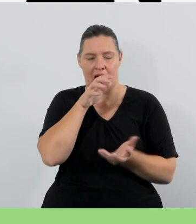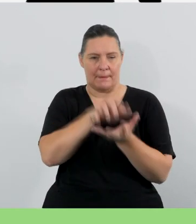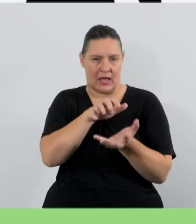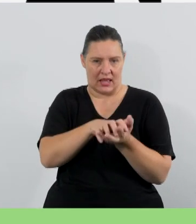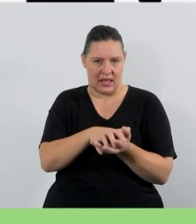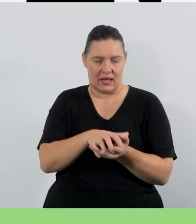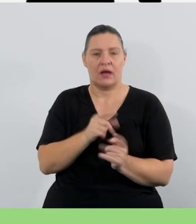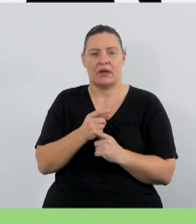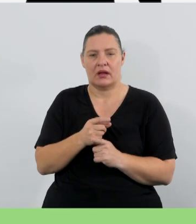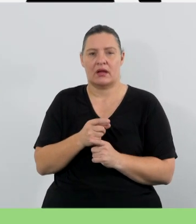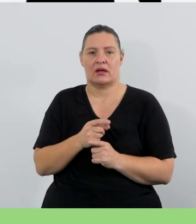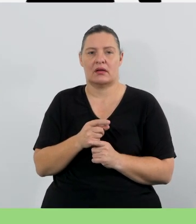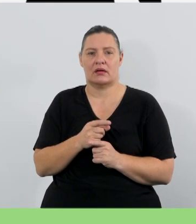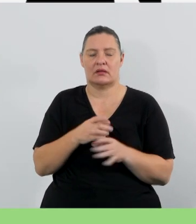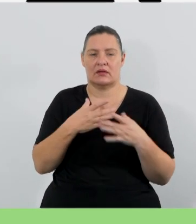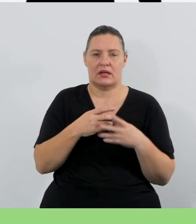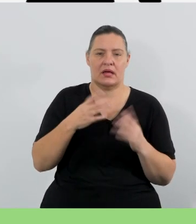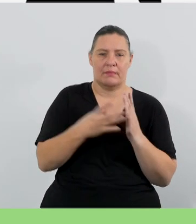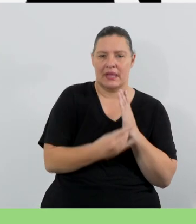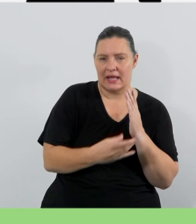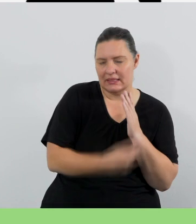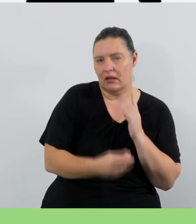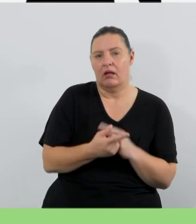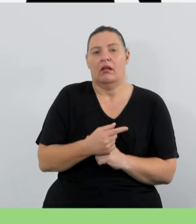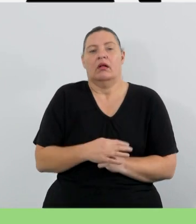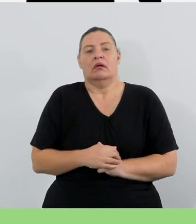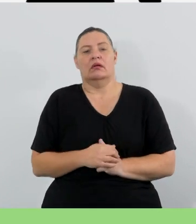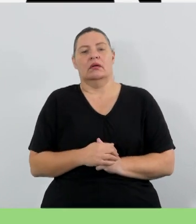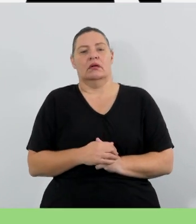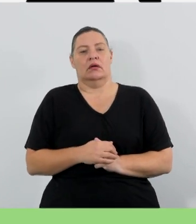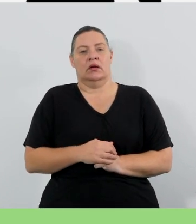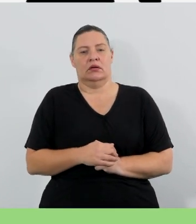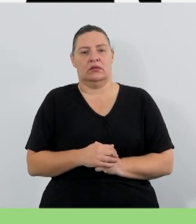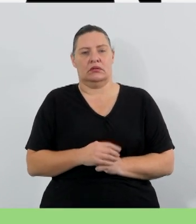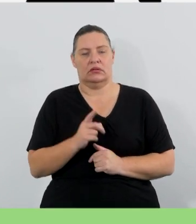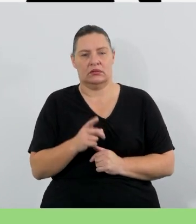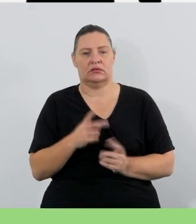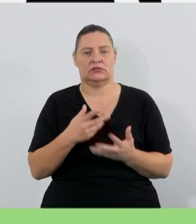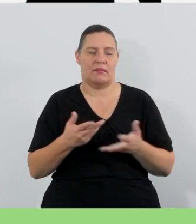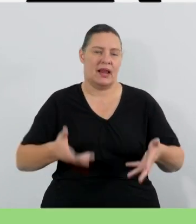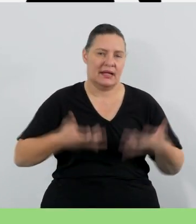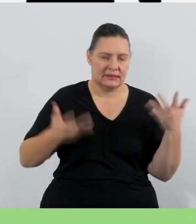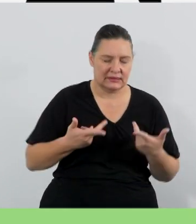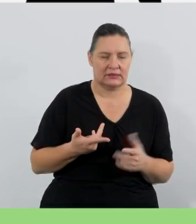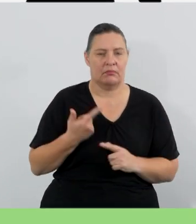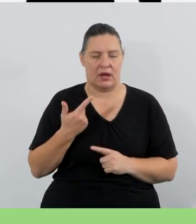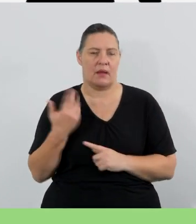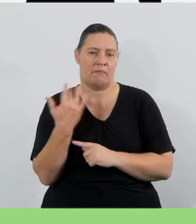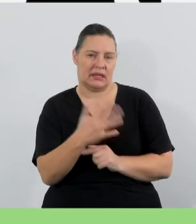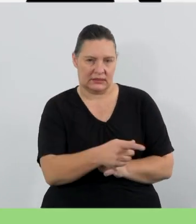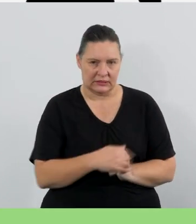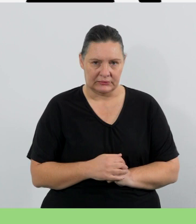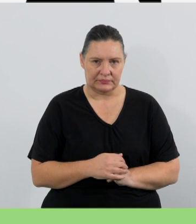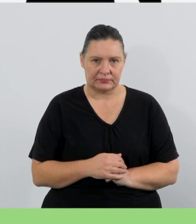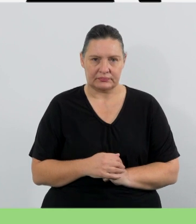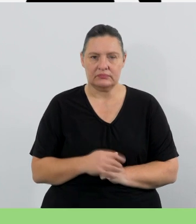this burger, which is made up of patty, which is an animal because it's made of meat, and lettuce, which is a plant.